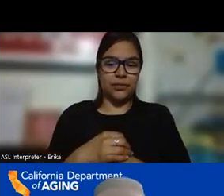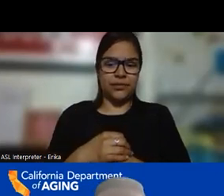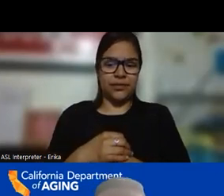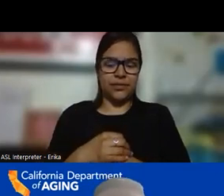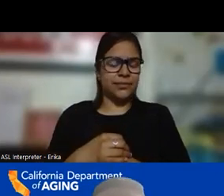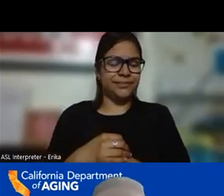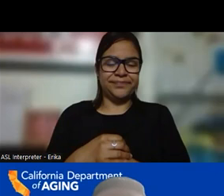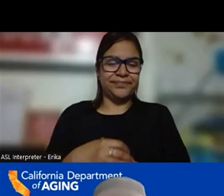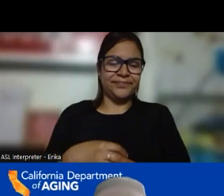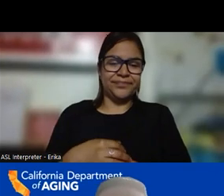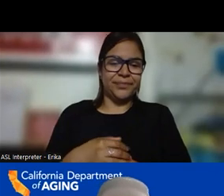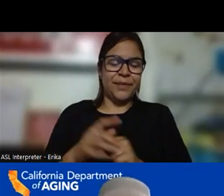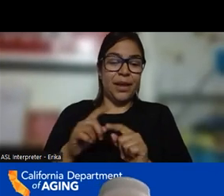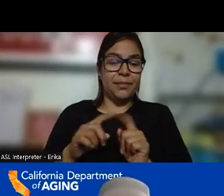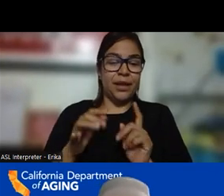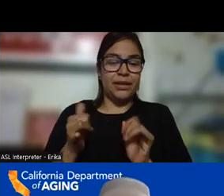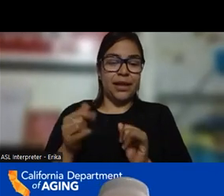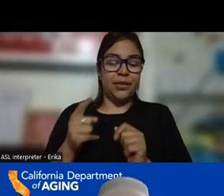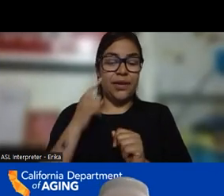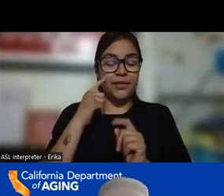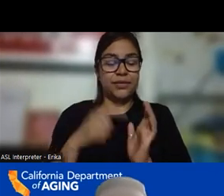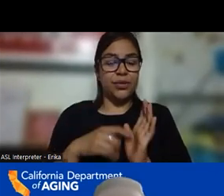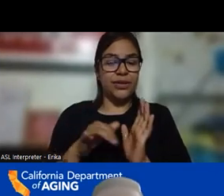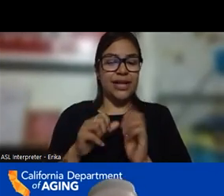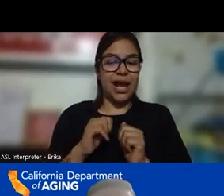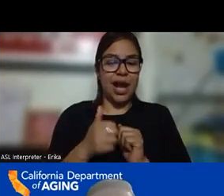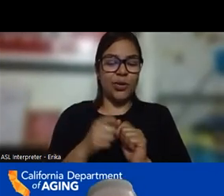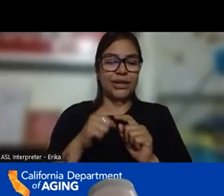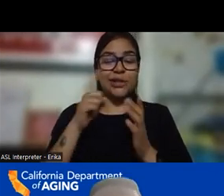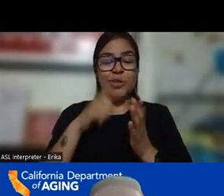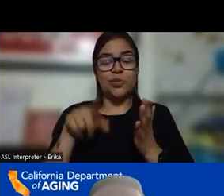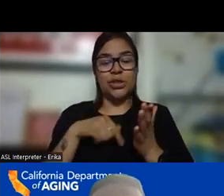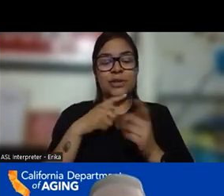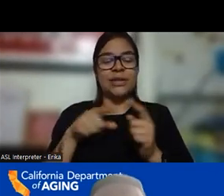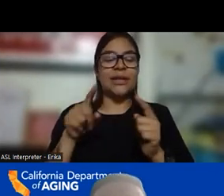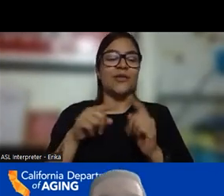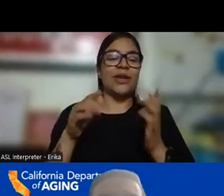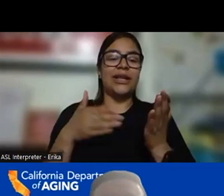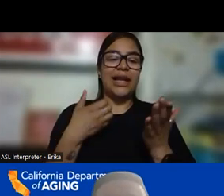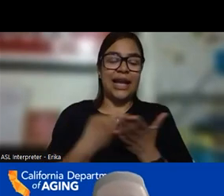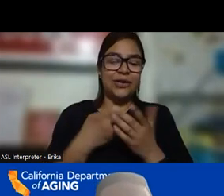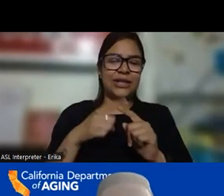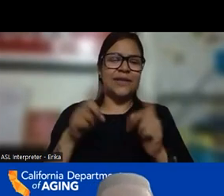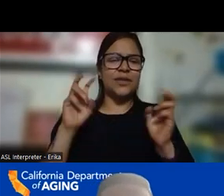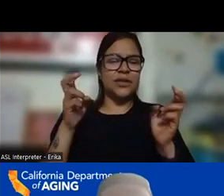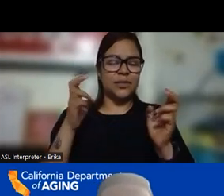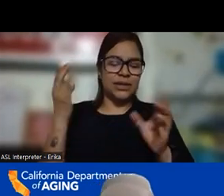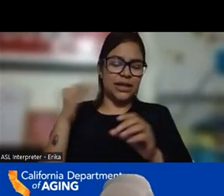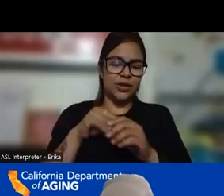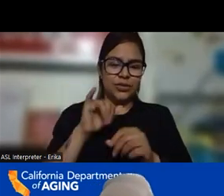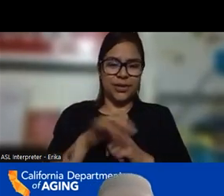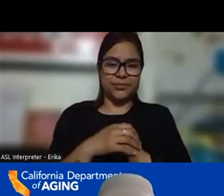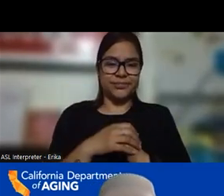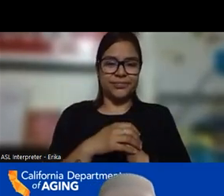This can include the topics you see on the slide, demographics, housing, discrimination, behavioral health, equity, along with other topics as well. Next slide,